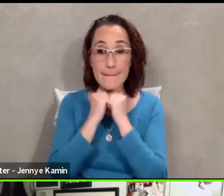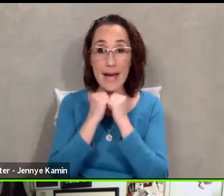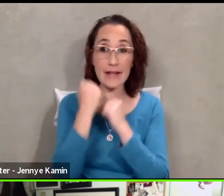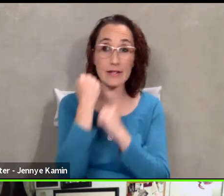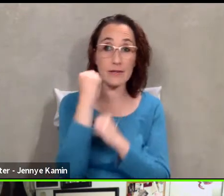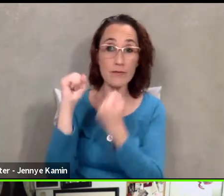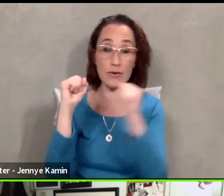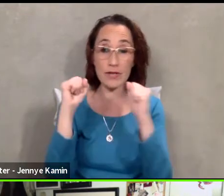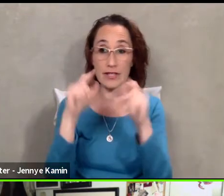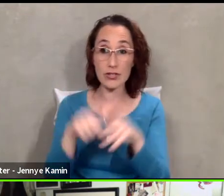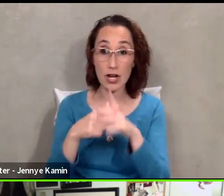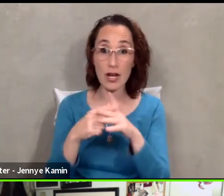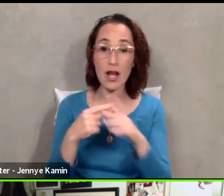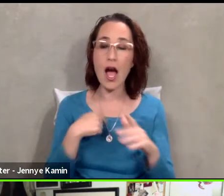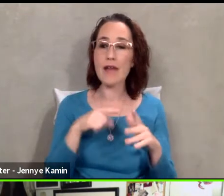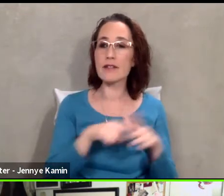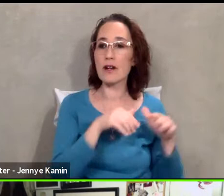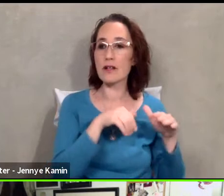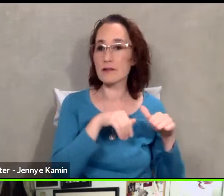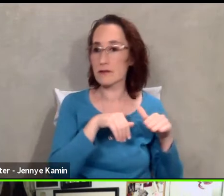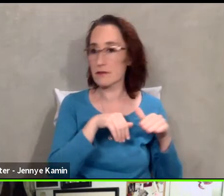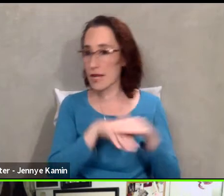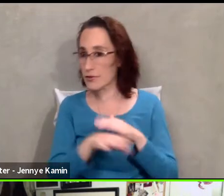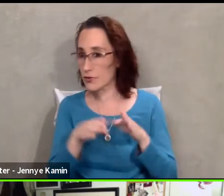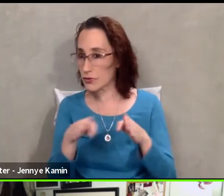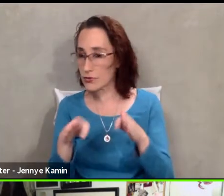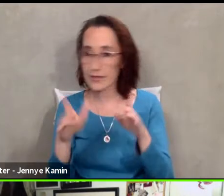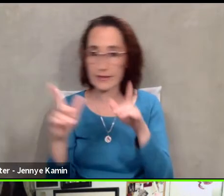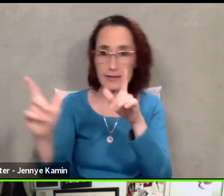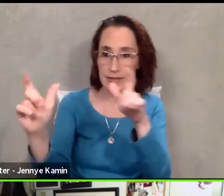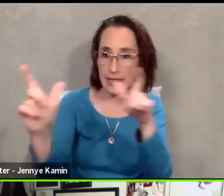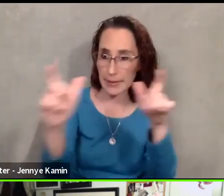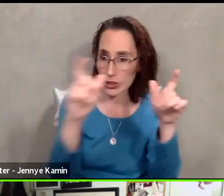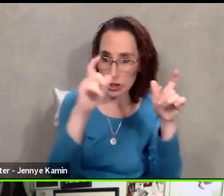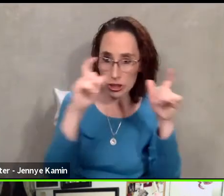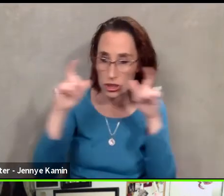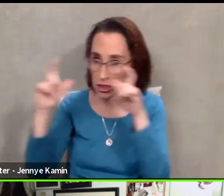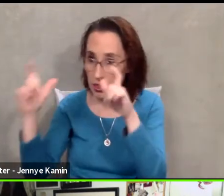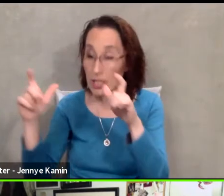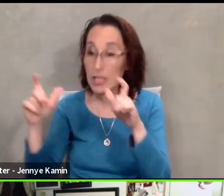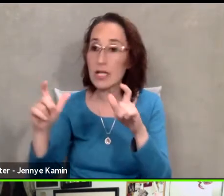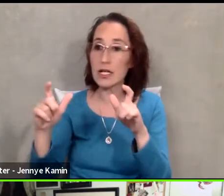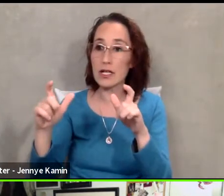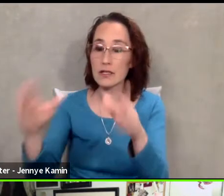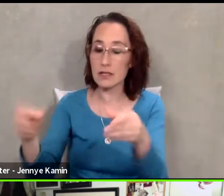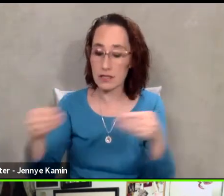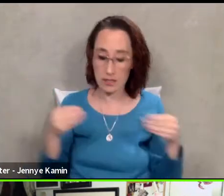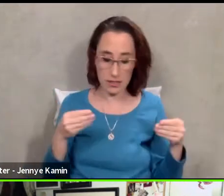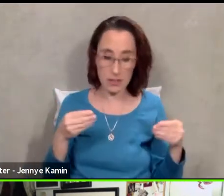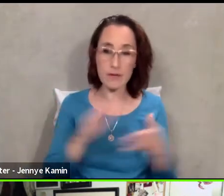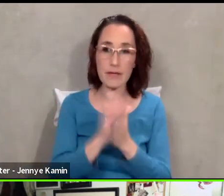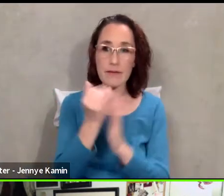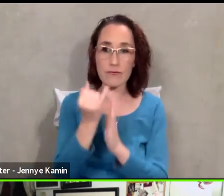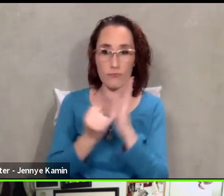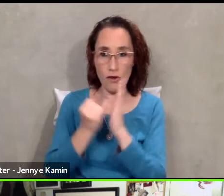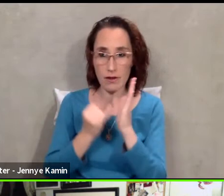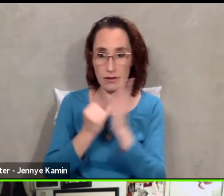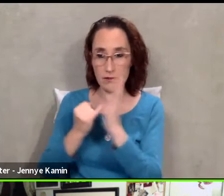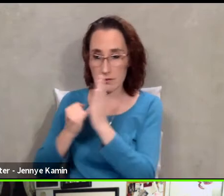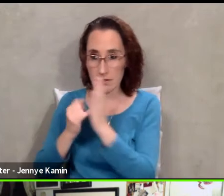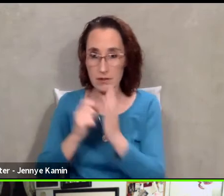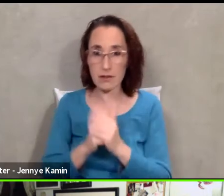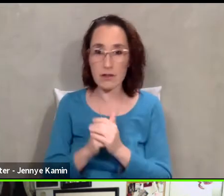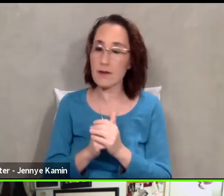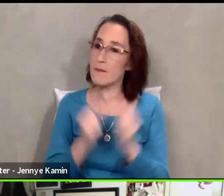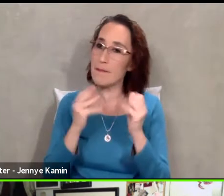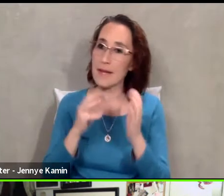started going into the streets and taking as many photos as I could and then drawing from those photos. And I have like a bunch